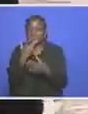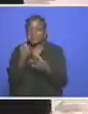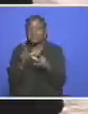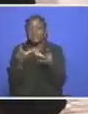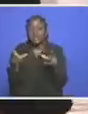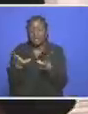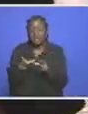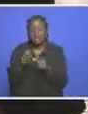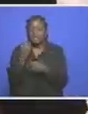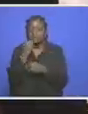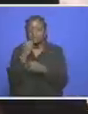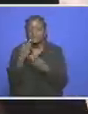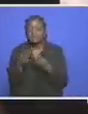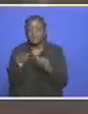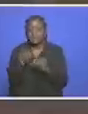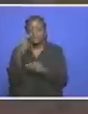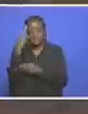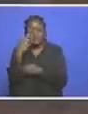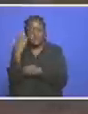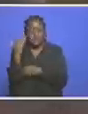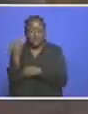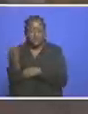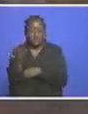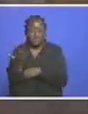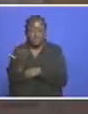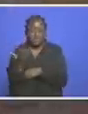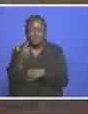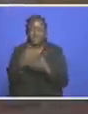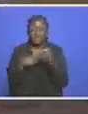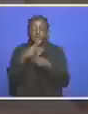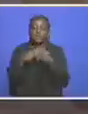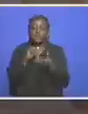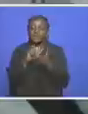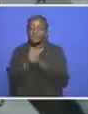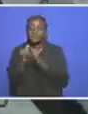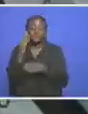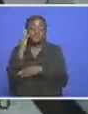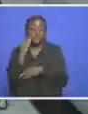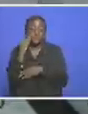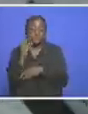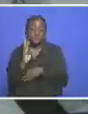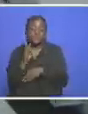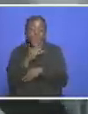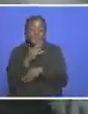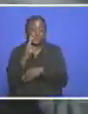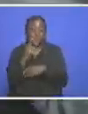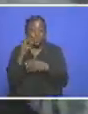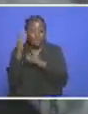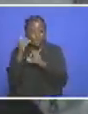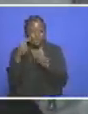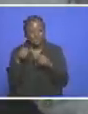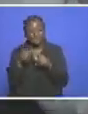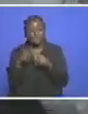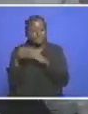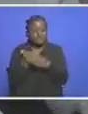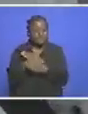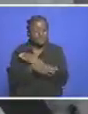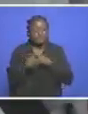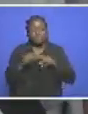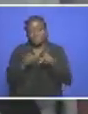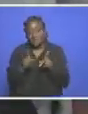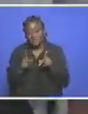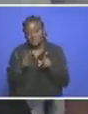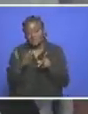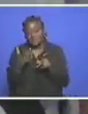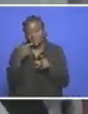really the main reason why we're down here. But what about those experiences? We were hoping to go to the beach, you know, but because of